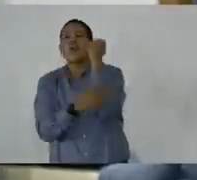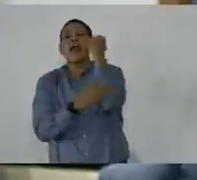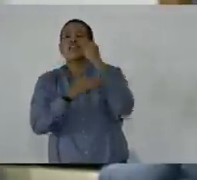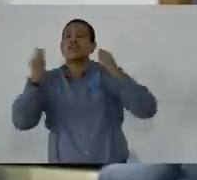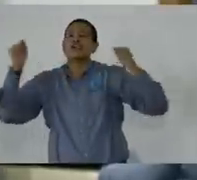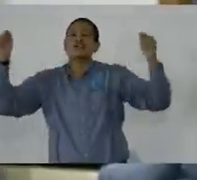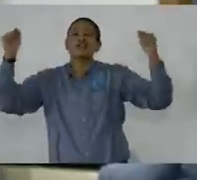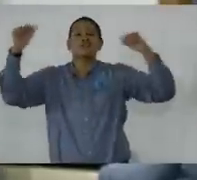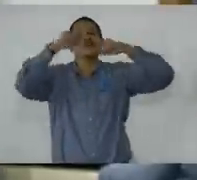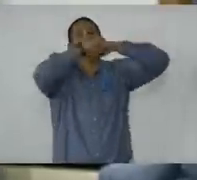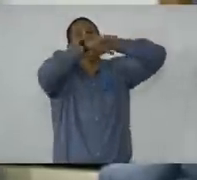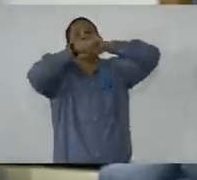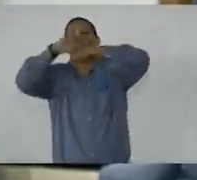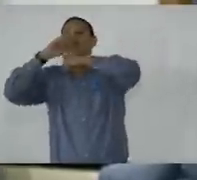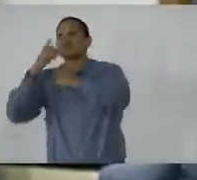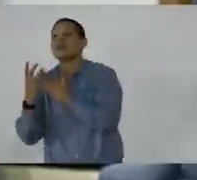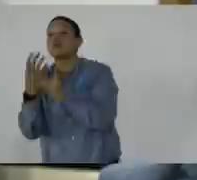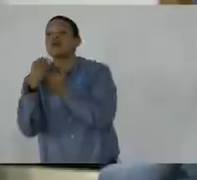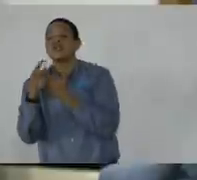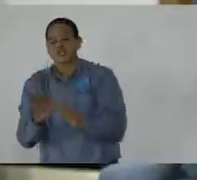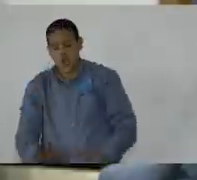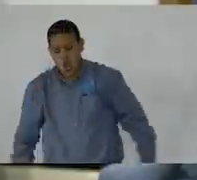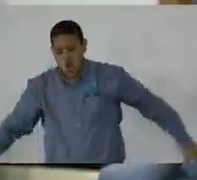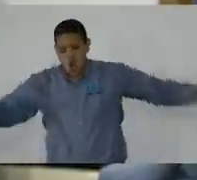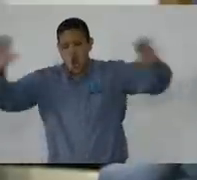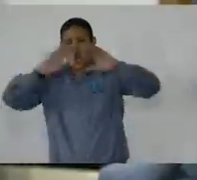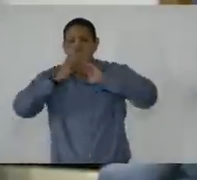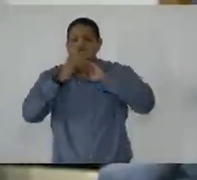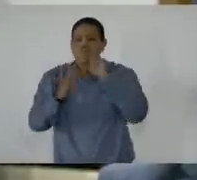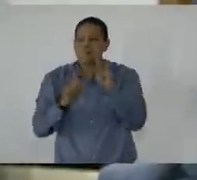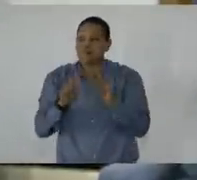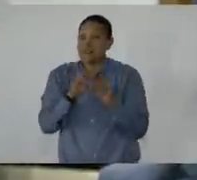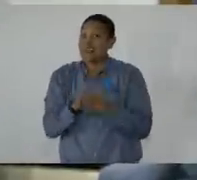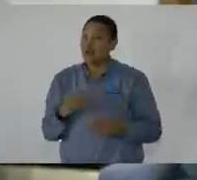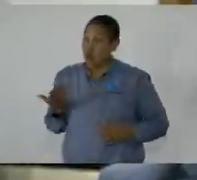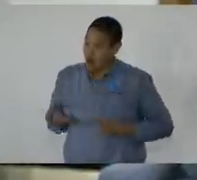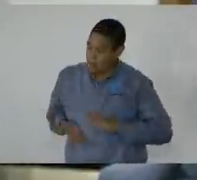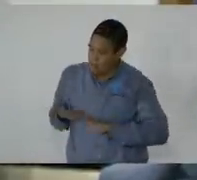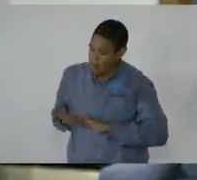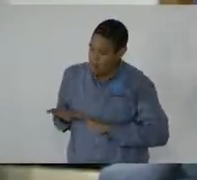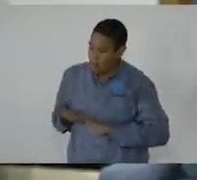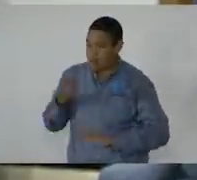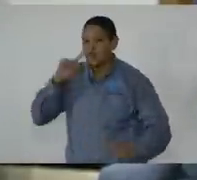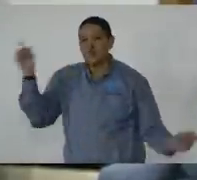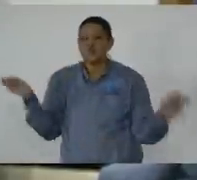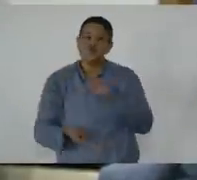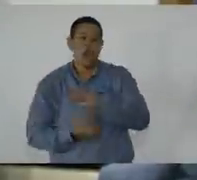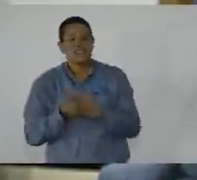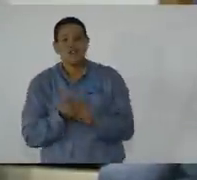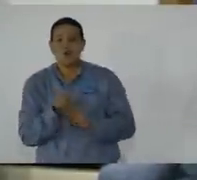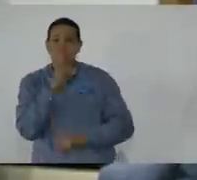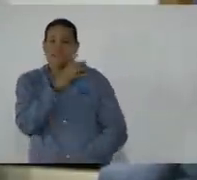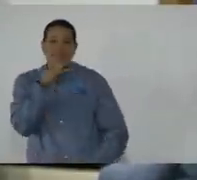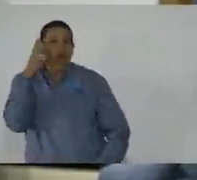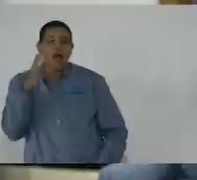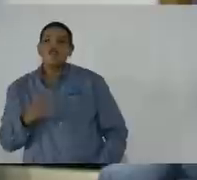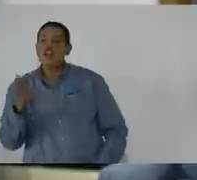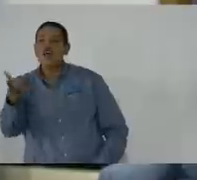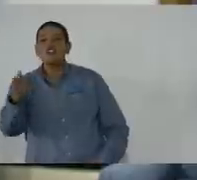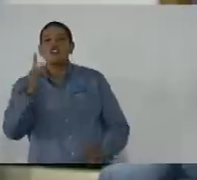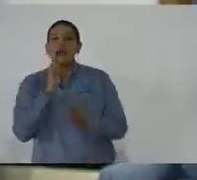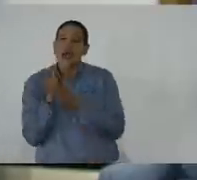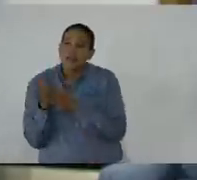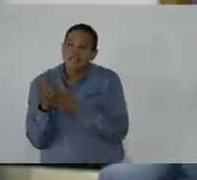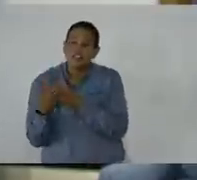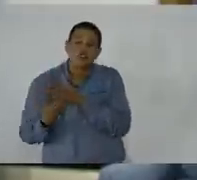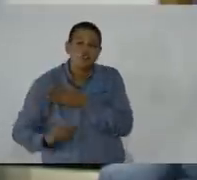campaign engaging every Jamaican in the movement, Madam Speaker, to transform agriculture and fisheries